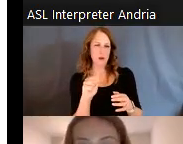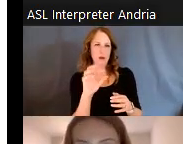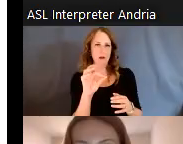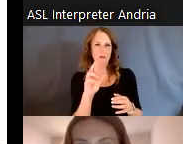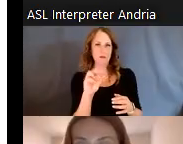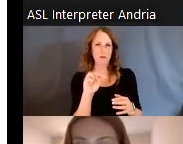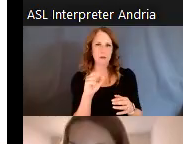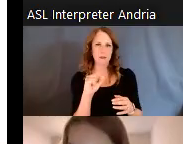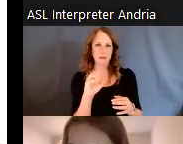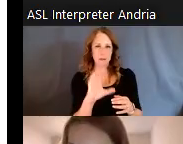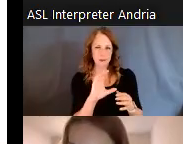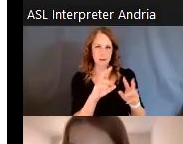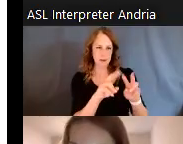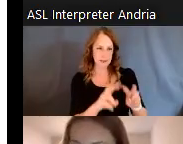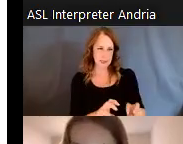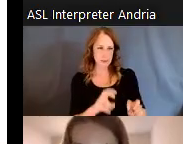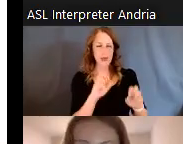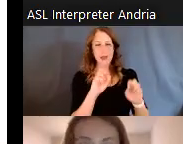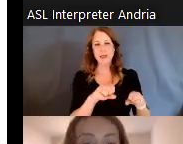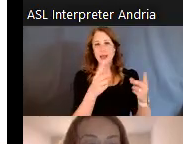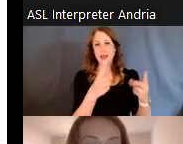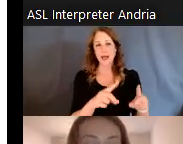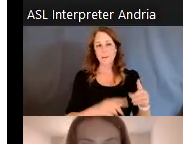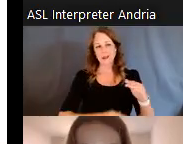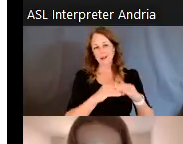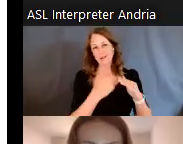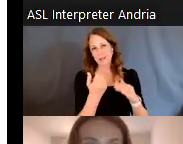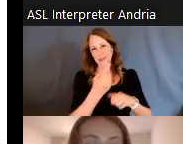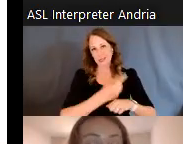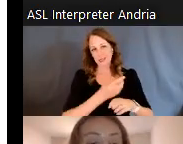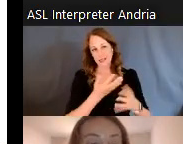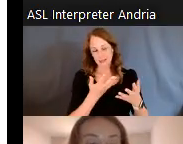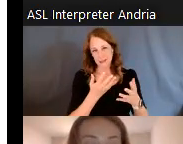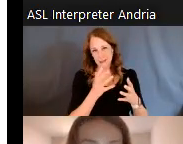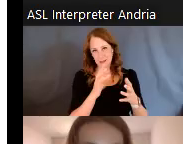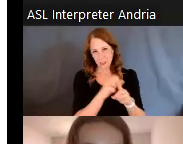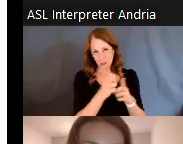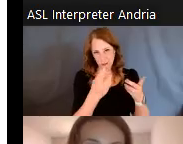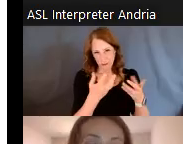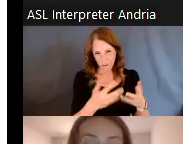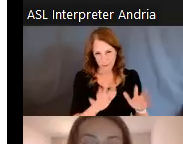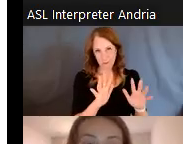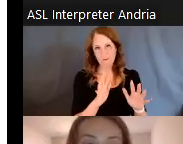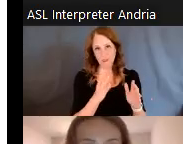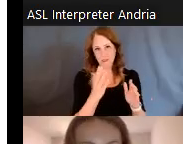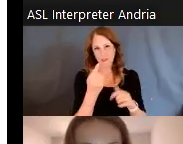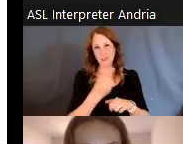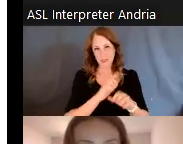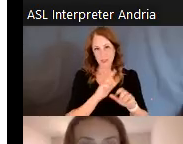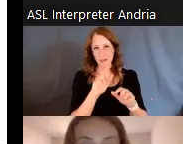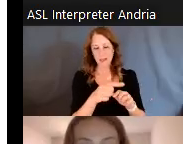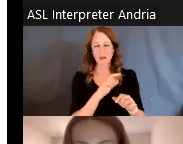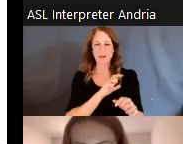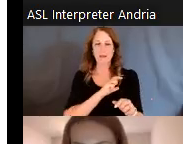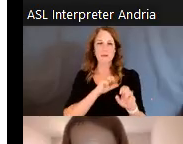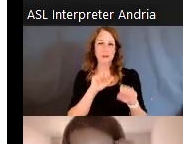be conducted up to 15 days after the assault, and law enforcement can help facilitate